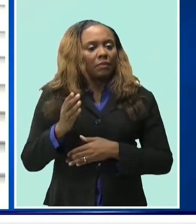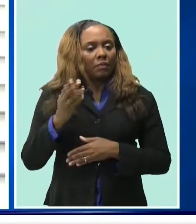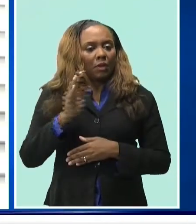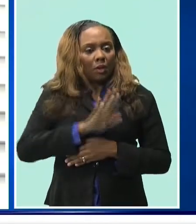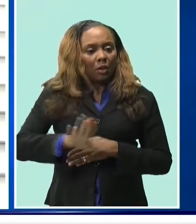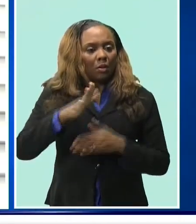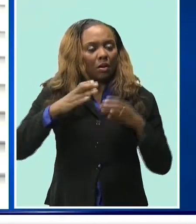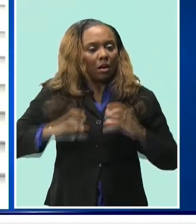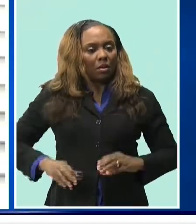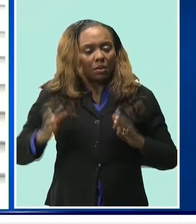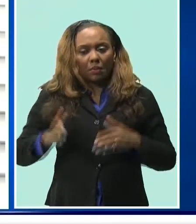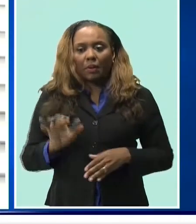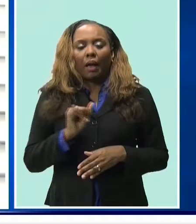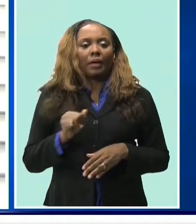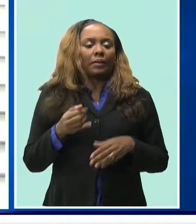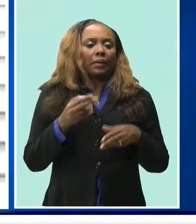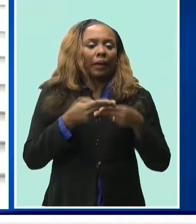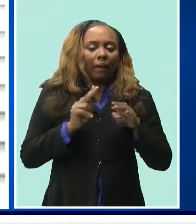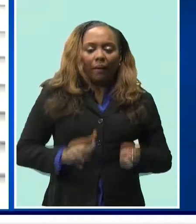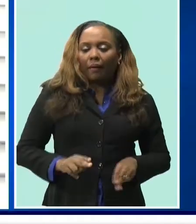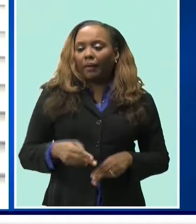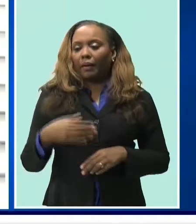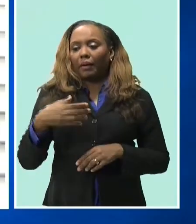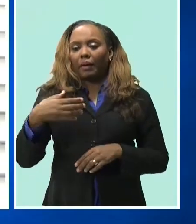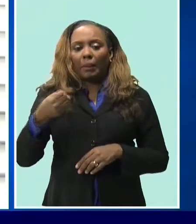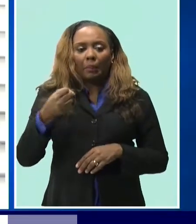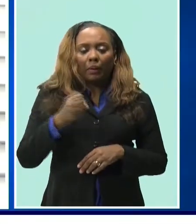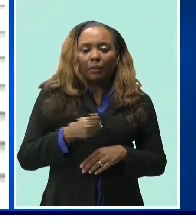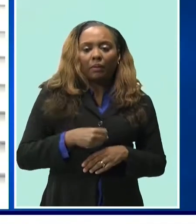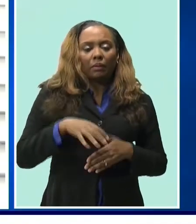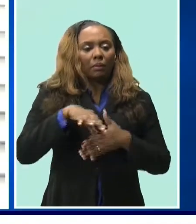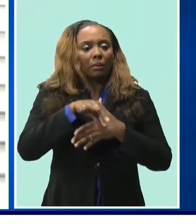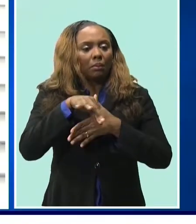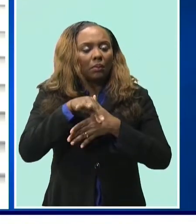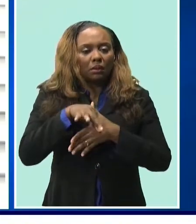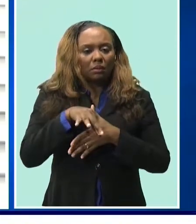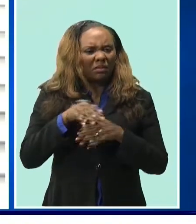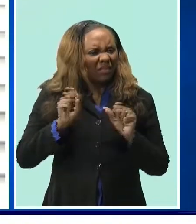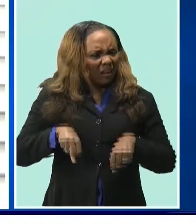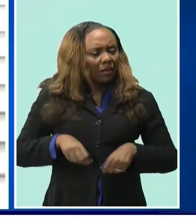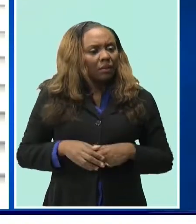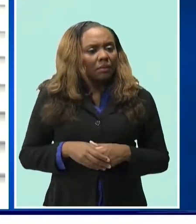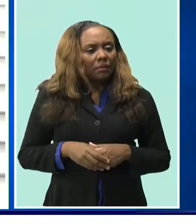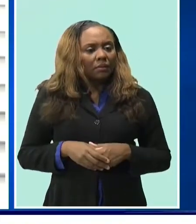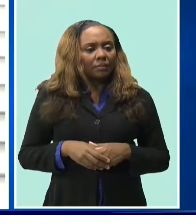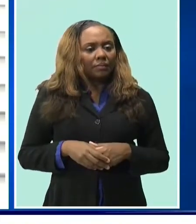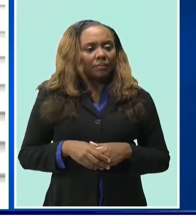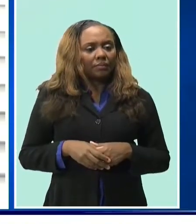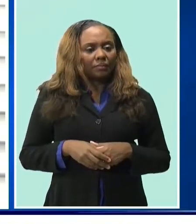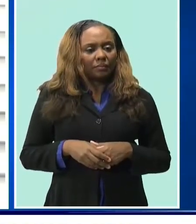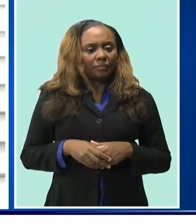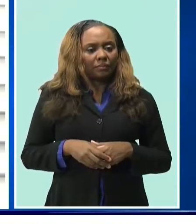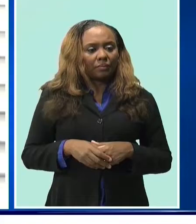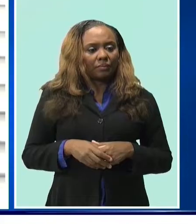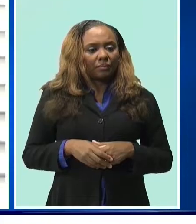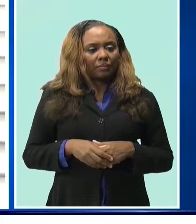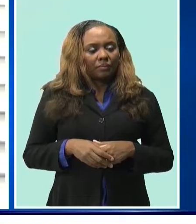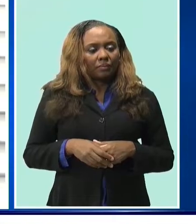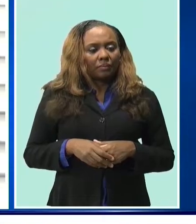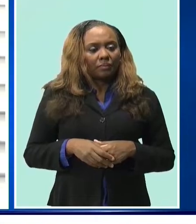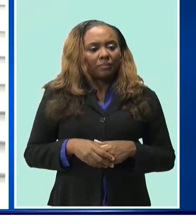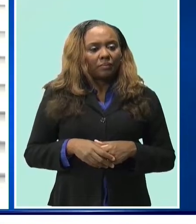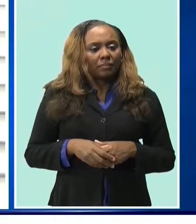to deliver things like eggs and fresh milk and fresh meat to your customers. You may also use